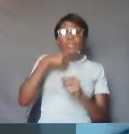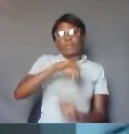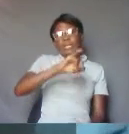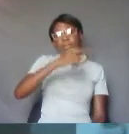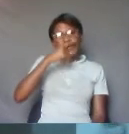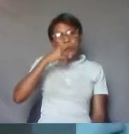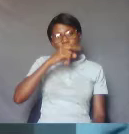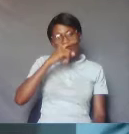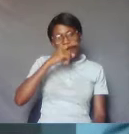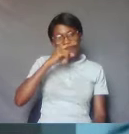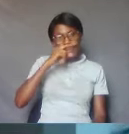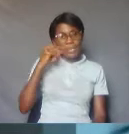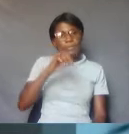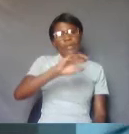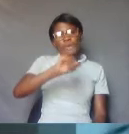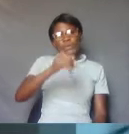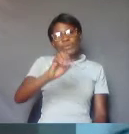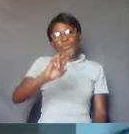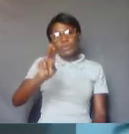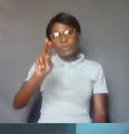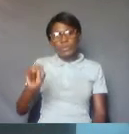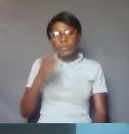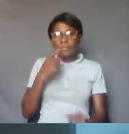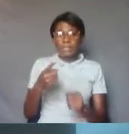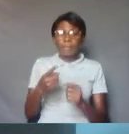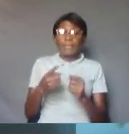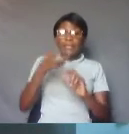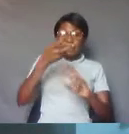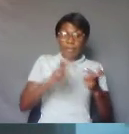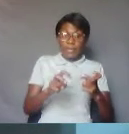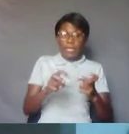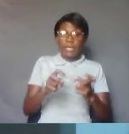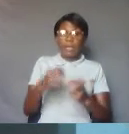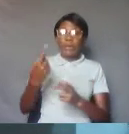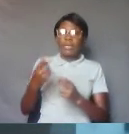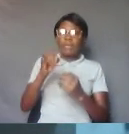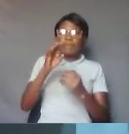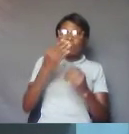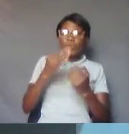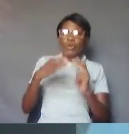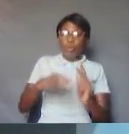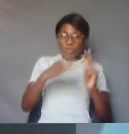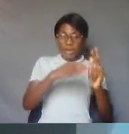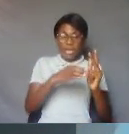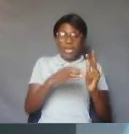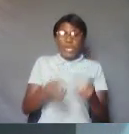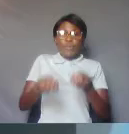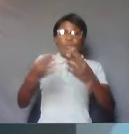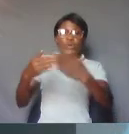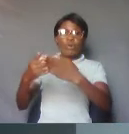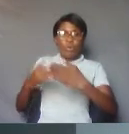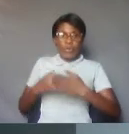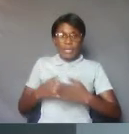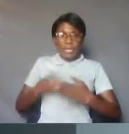get sight. It's not just about eyes. So that's one example. Another example is from a lady called Hannah